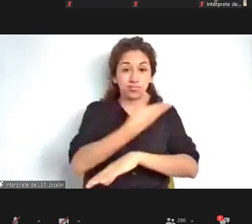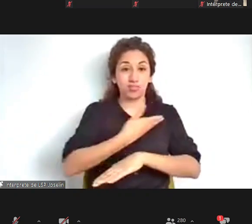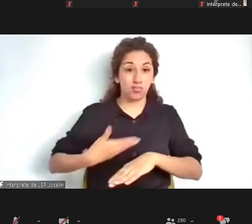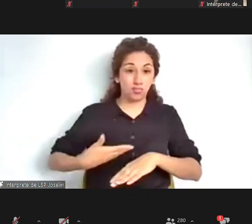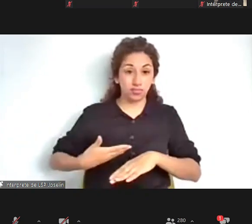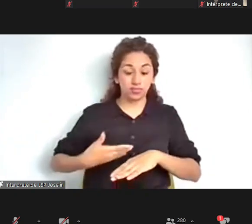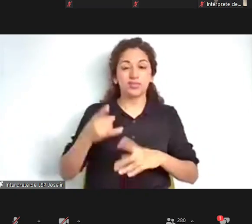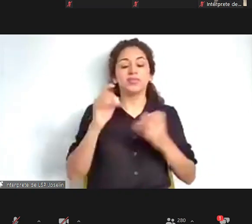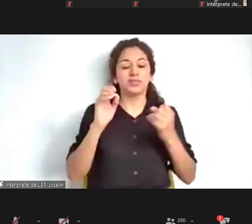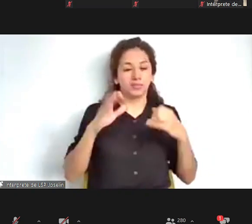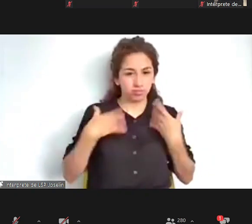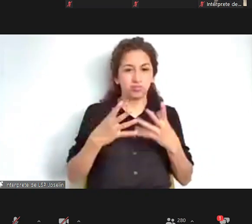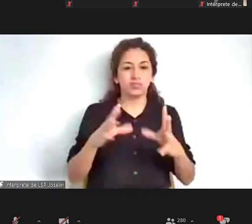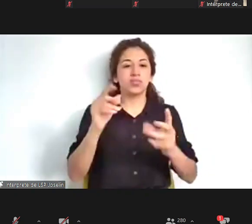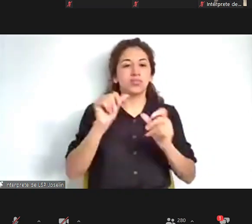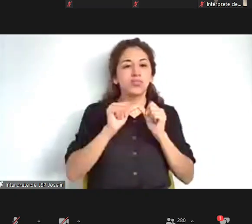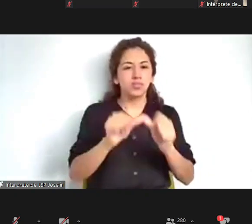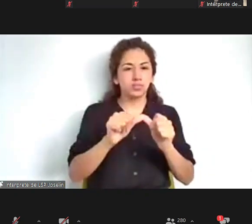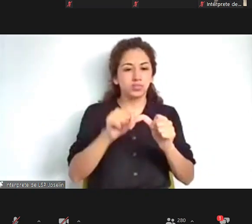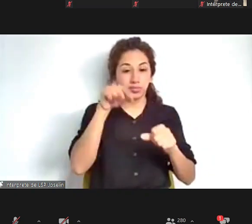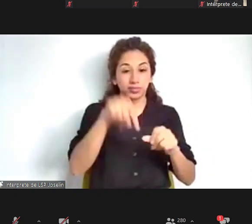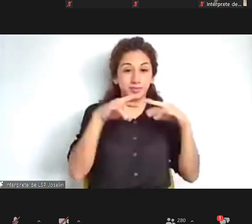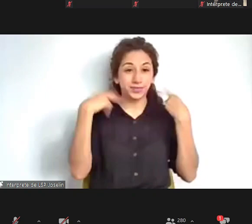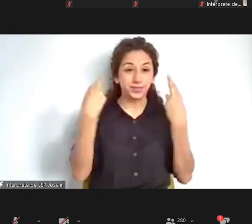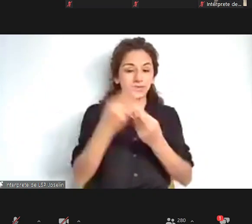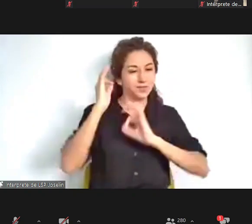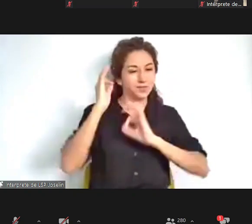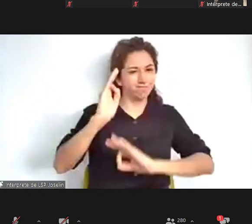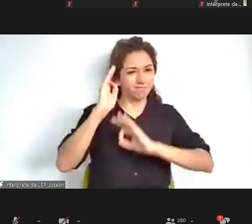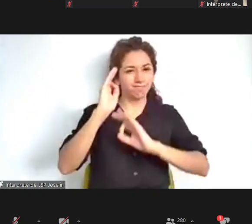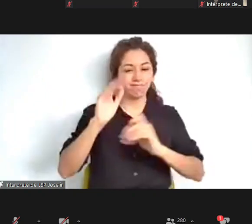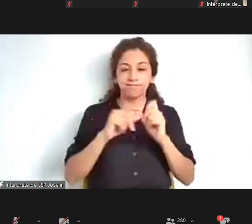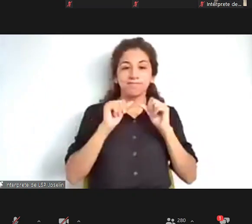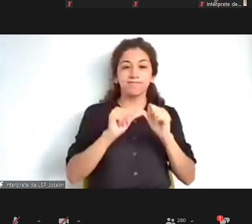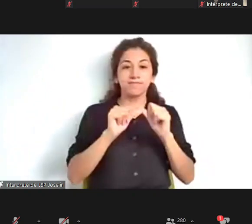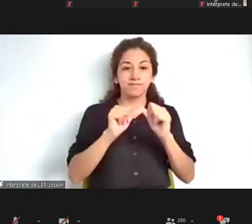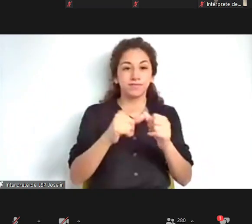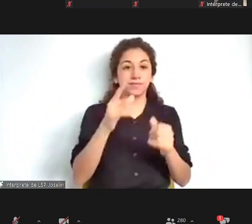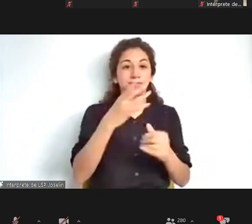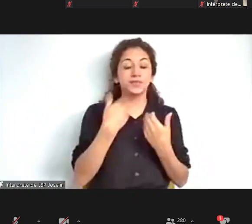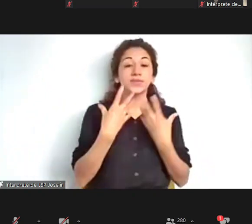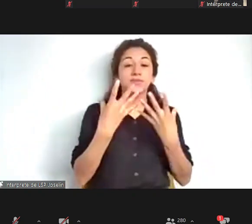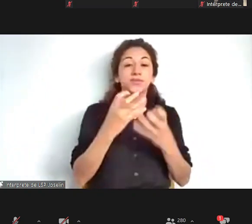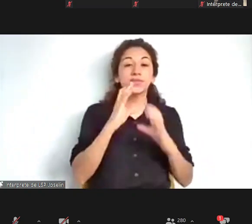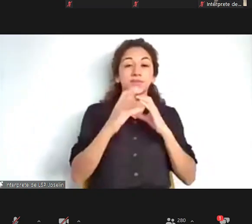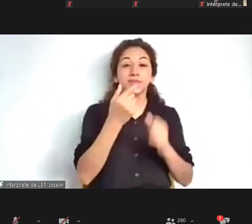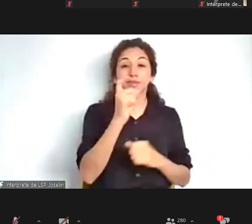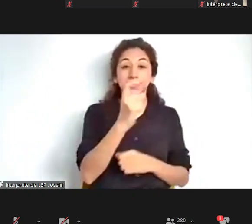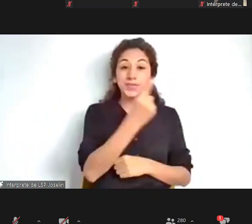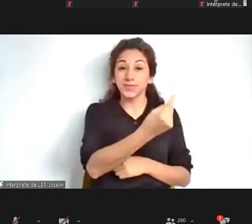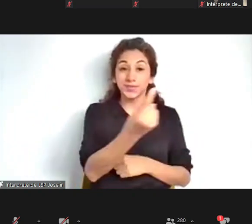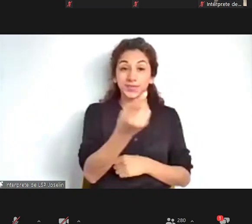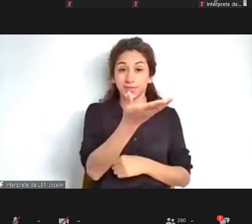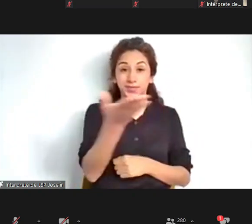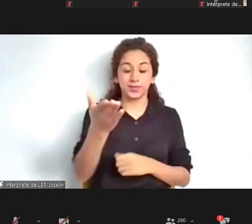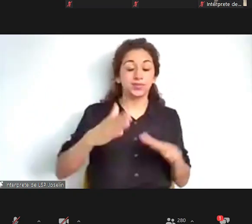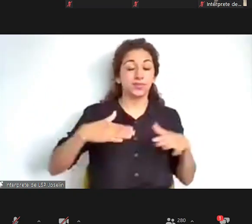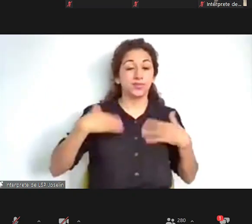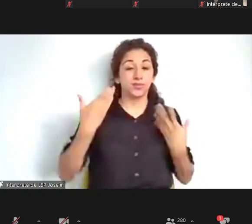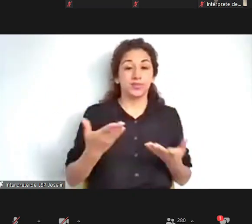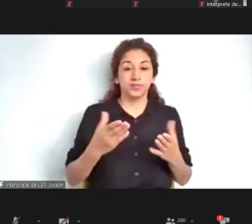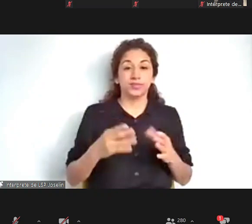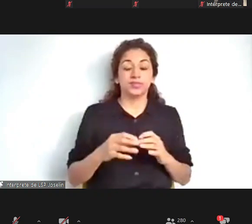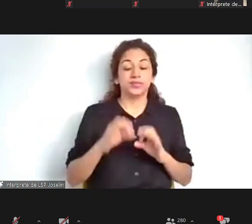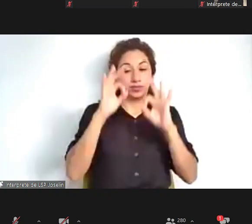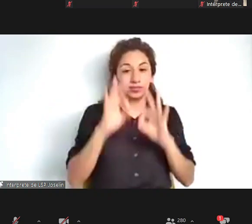did and i would like to reinforce the importance of the role of each one of you to guarantee that what we have achieved until